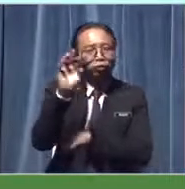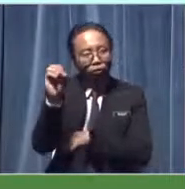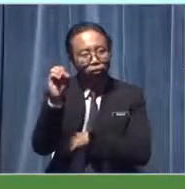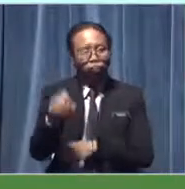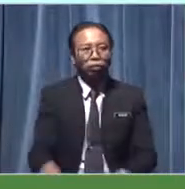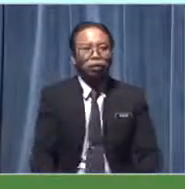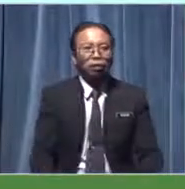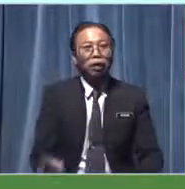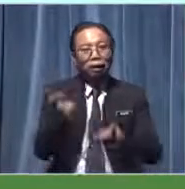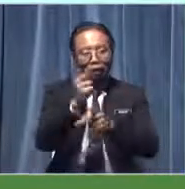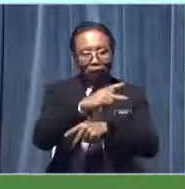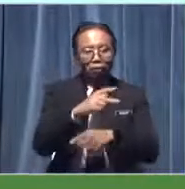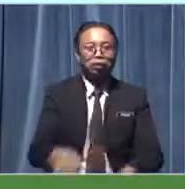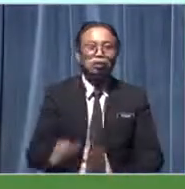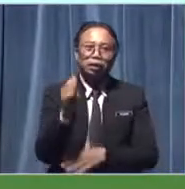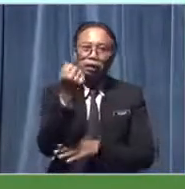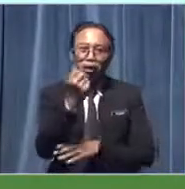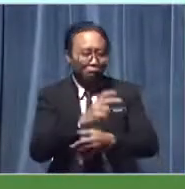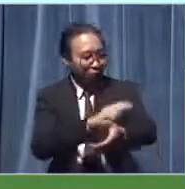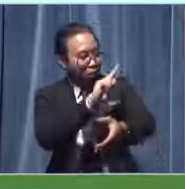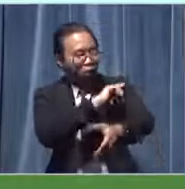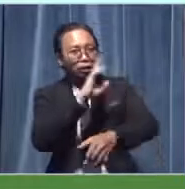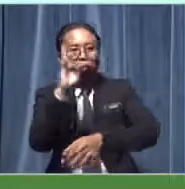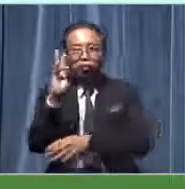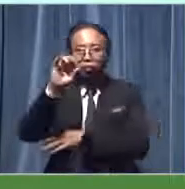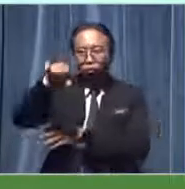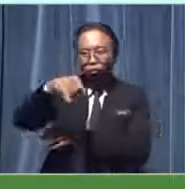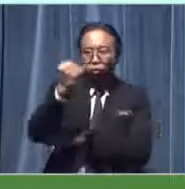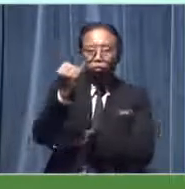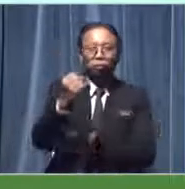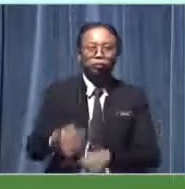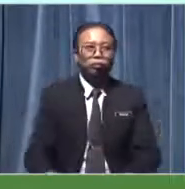5.40 times 10 power of 7 joule.